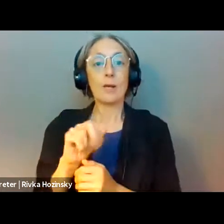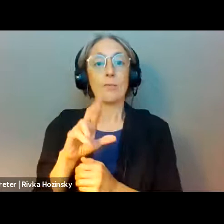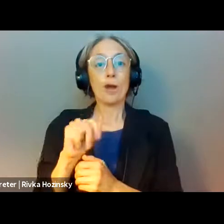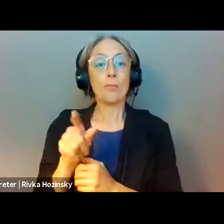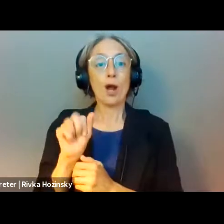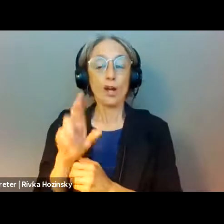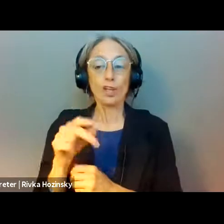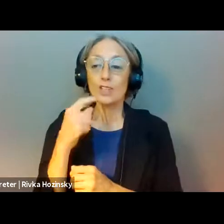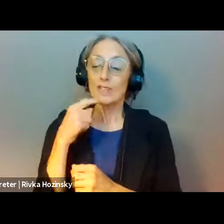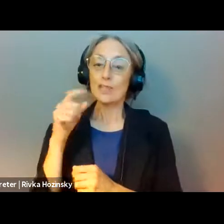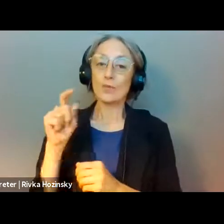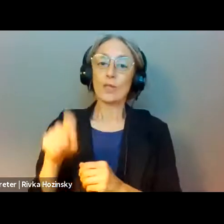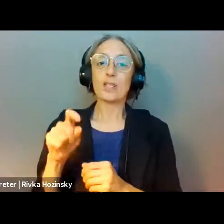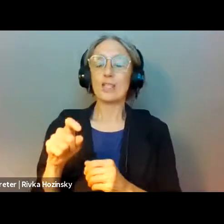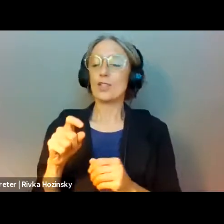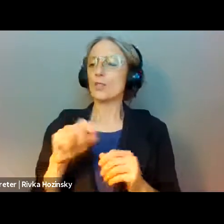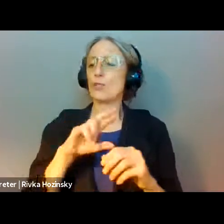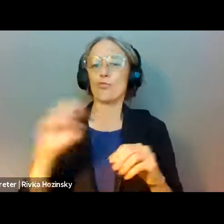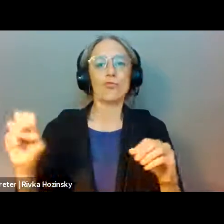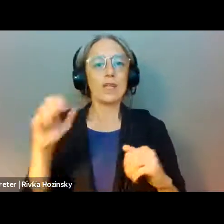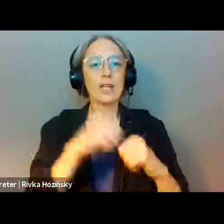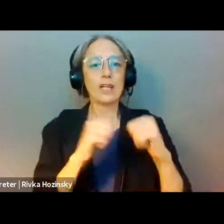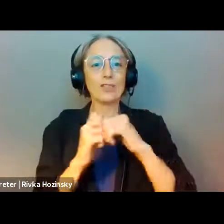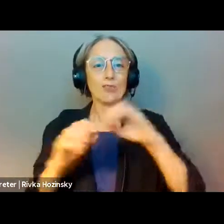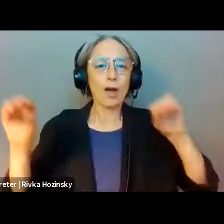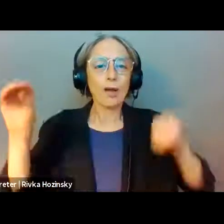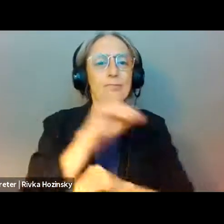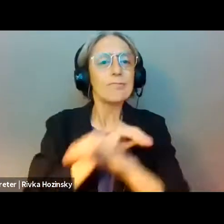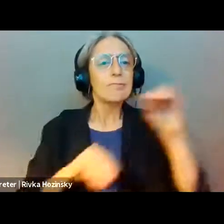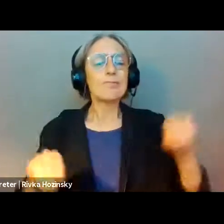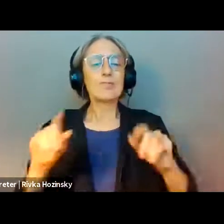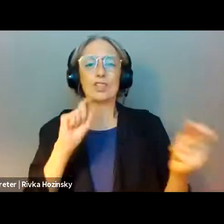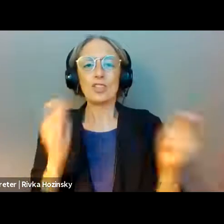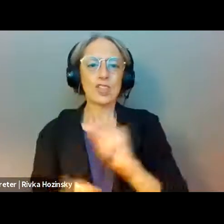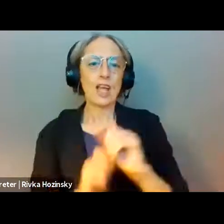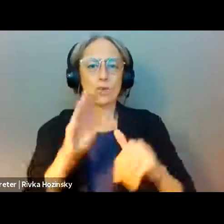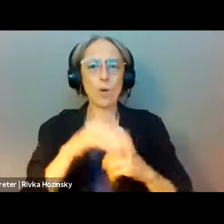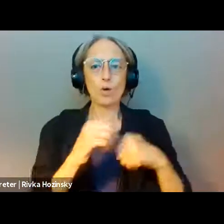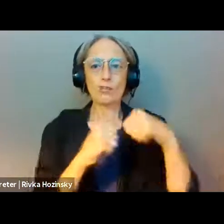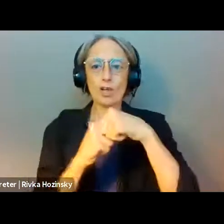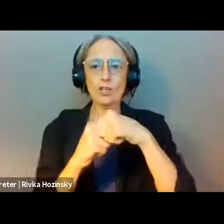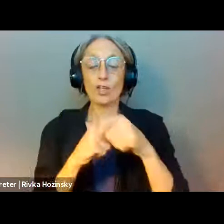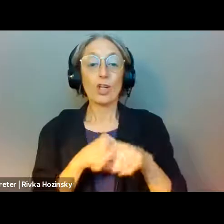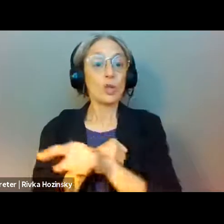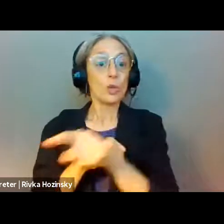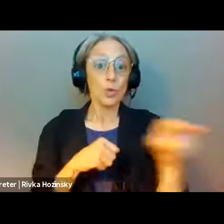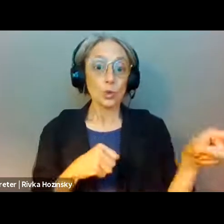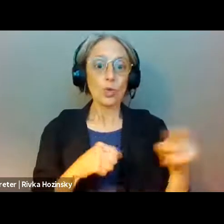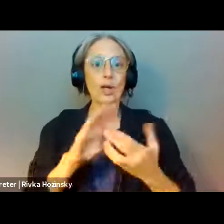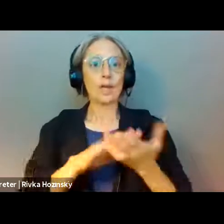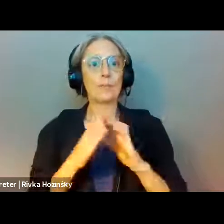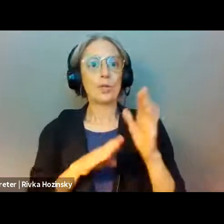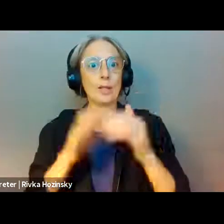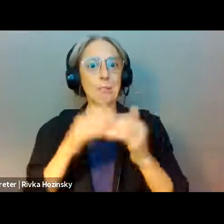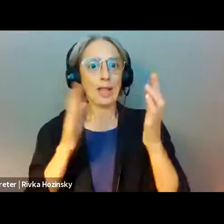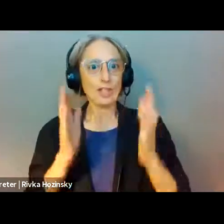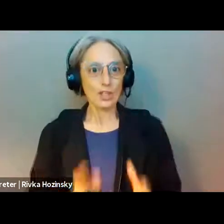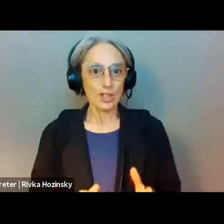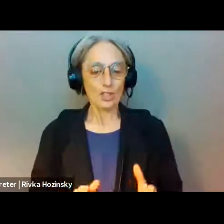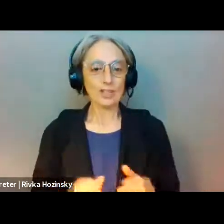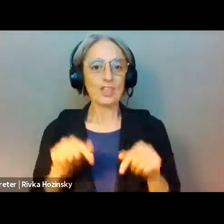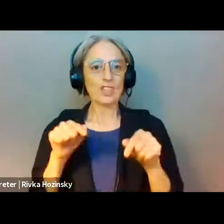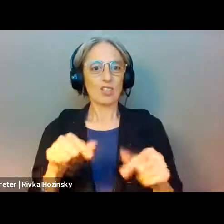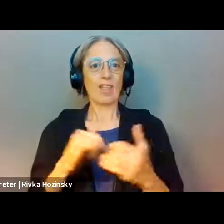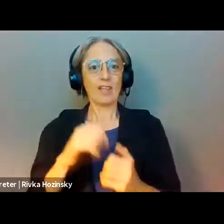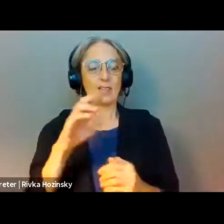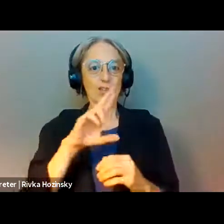a reconstruction. I see all of you as community builders in this reconstruction, in this third reconstruction.